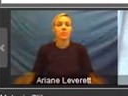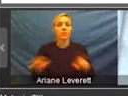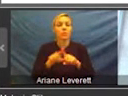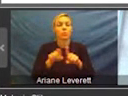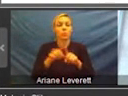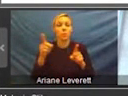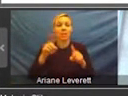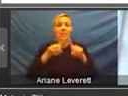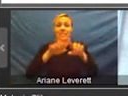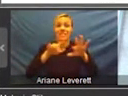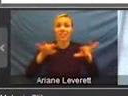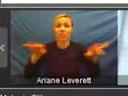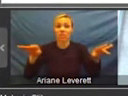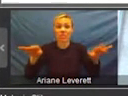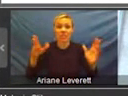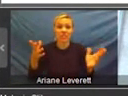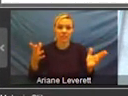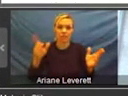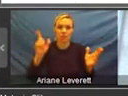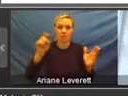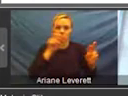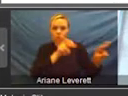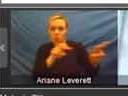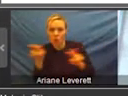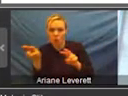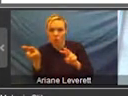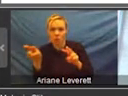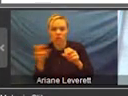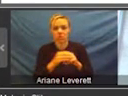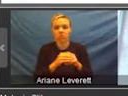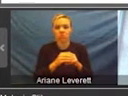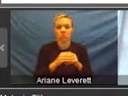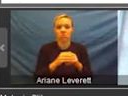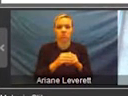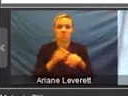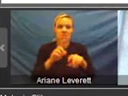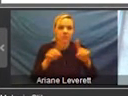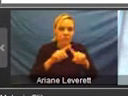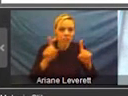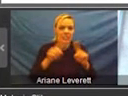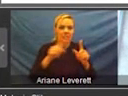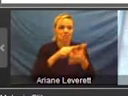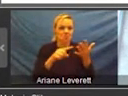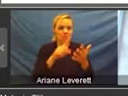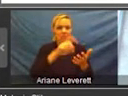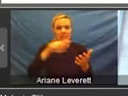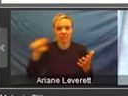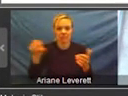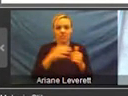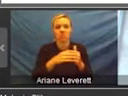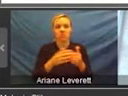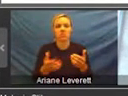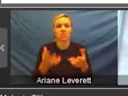an involvement of all stakeholders throughout the project cycle. So in the planning,